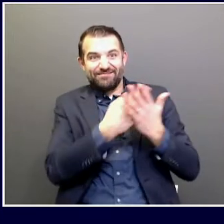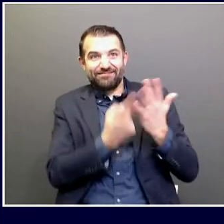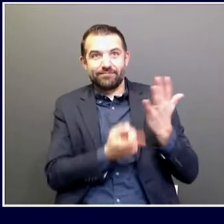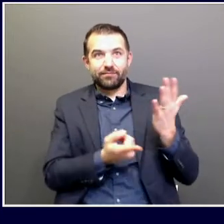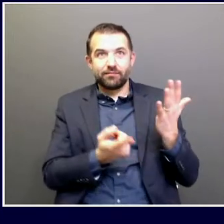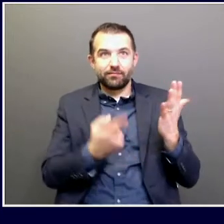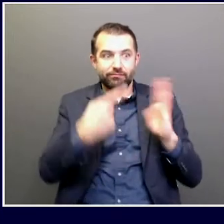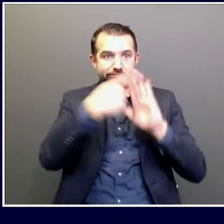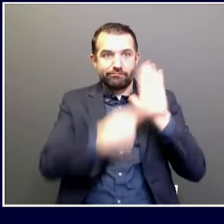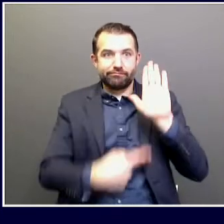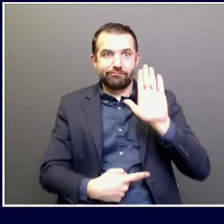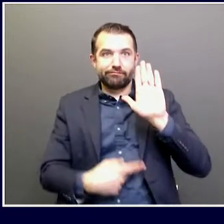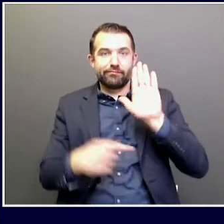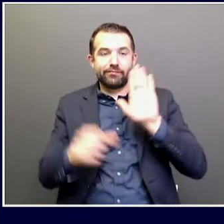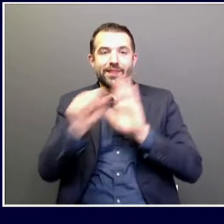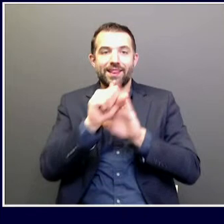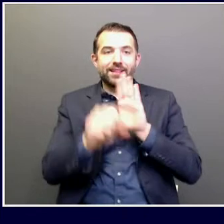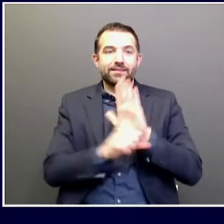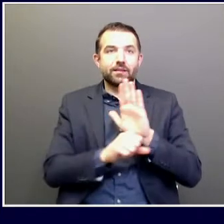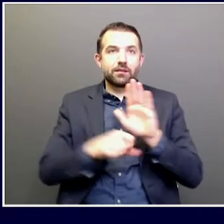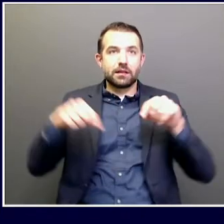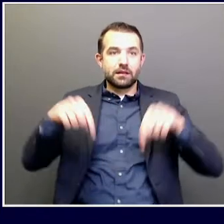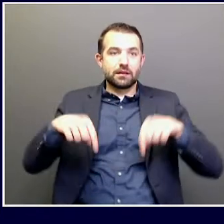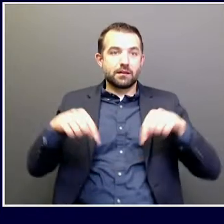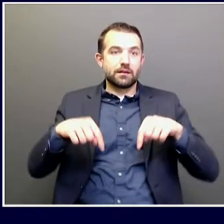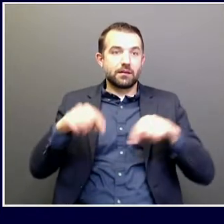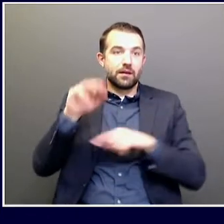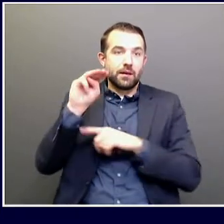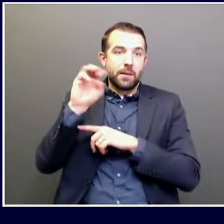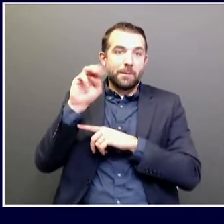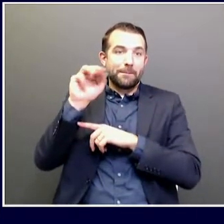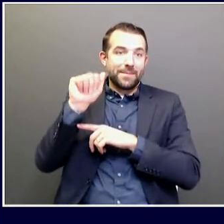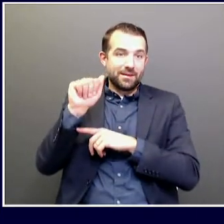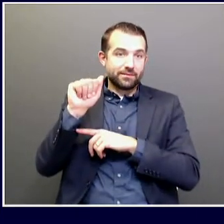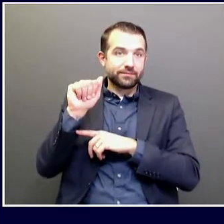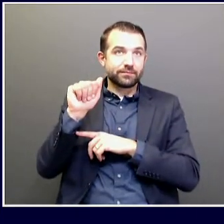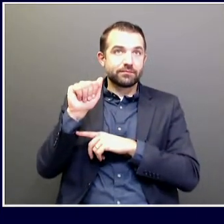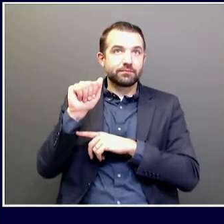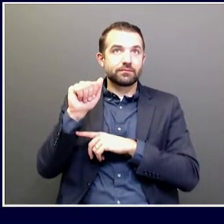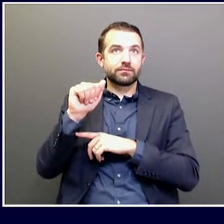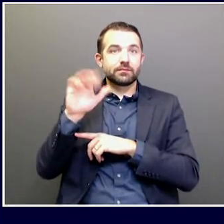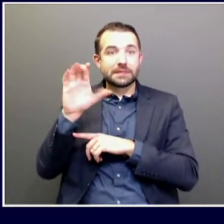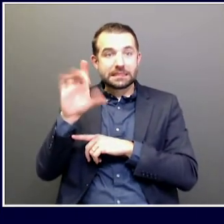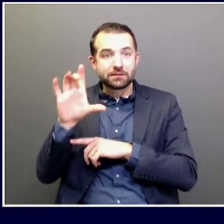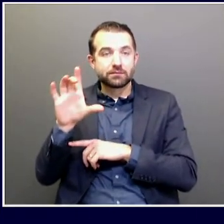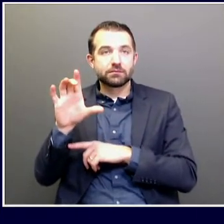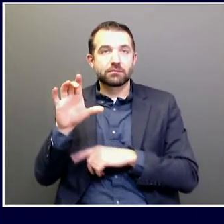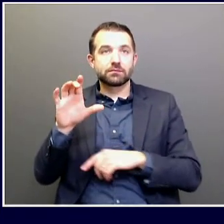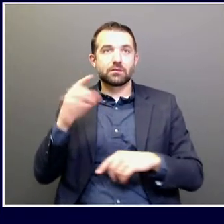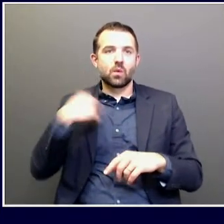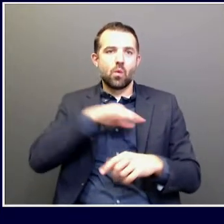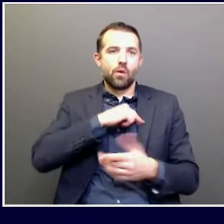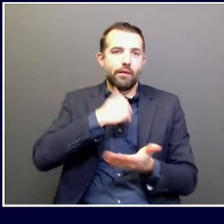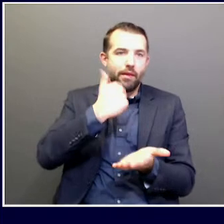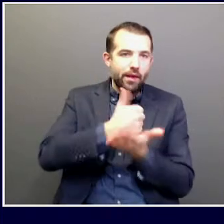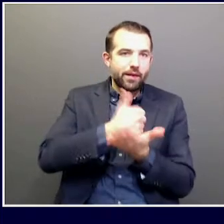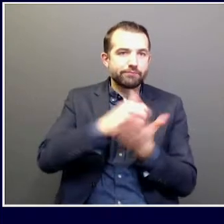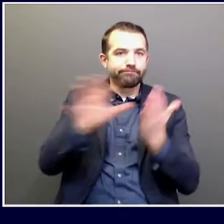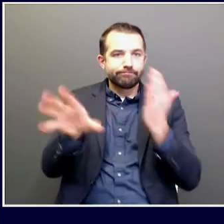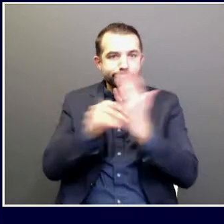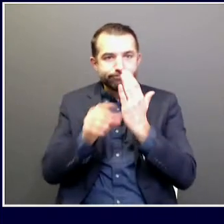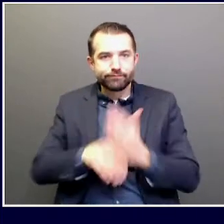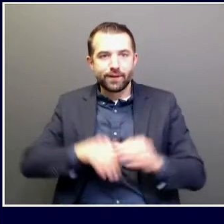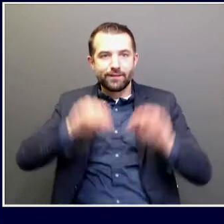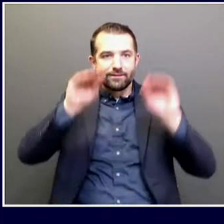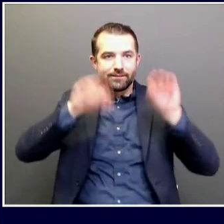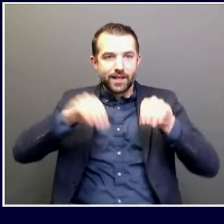emergency management agency, as well as Department of Health and Human Services and CDC, provides assistance in filling out those applications, verifying